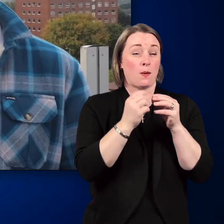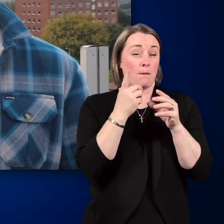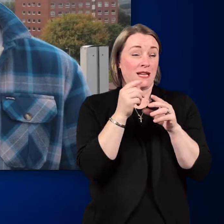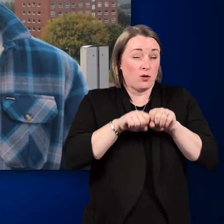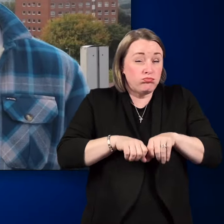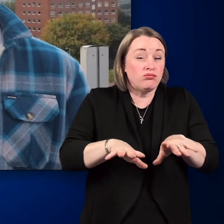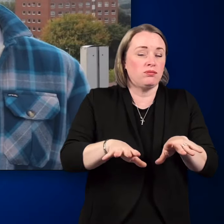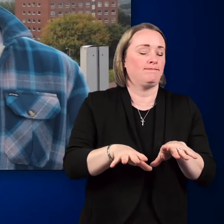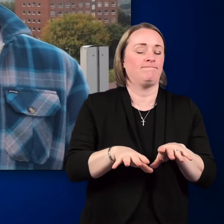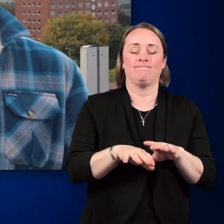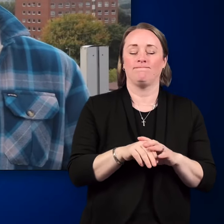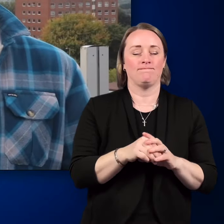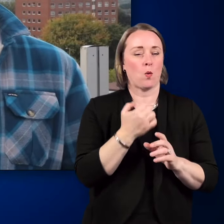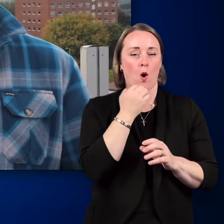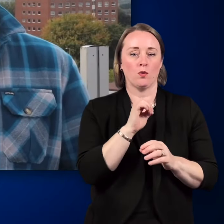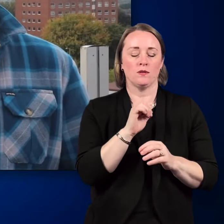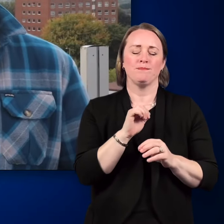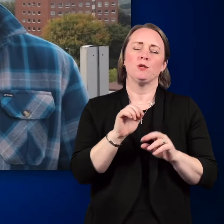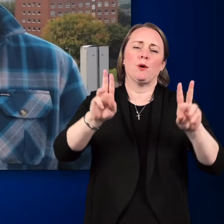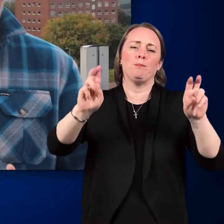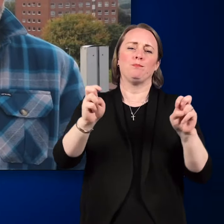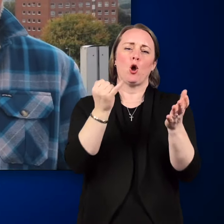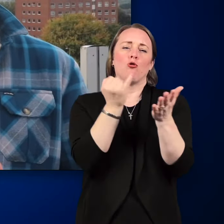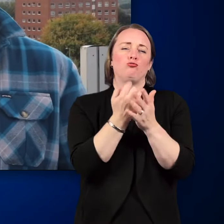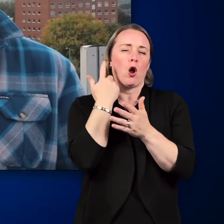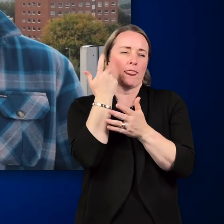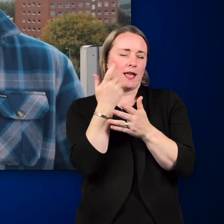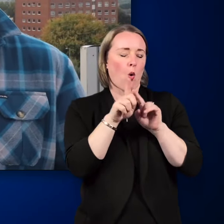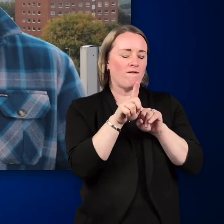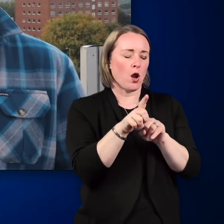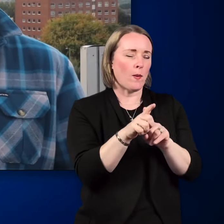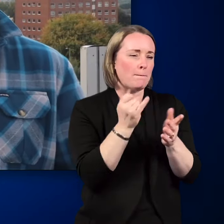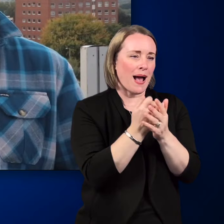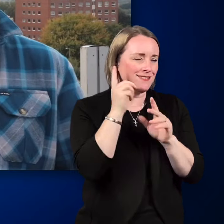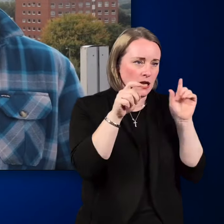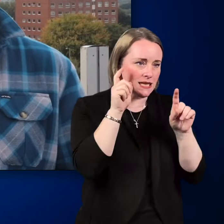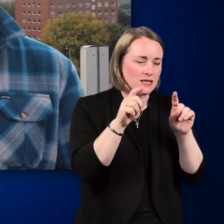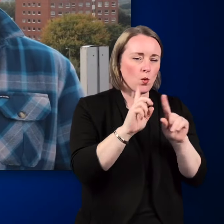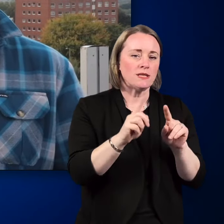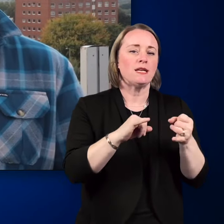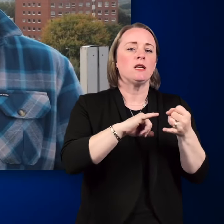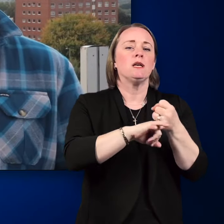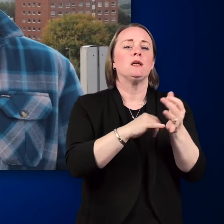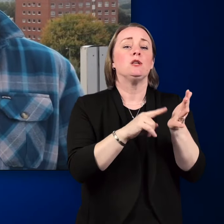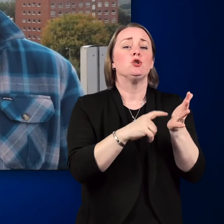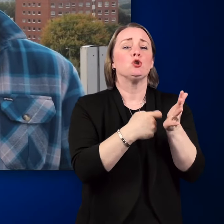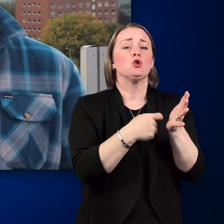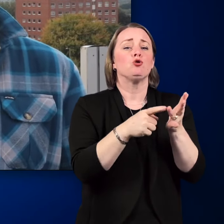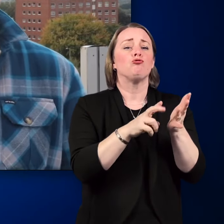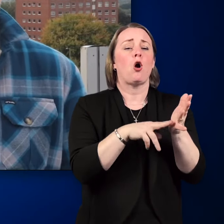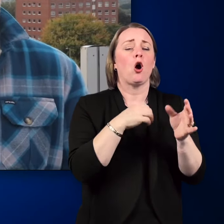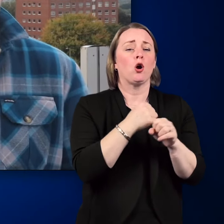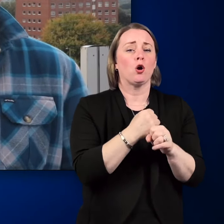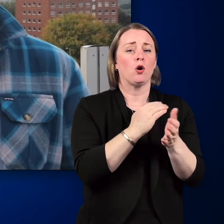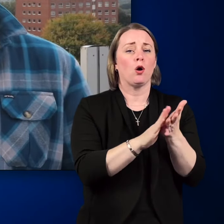creation. And we call this wrong thinking, or at least the Bible does, strongholds. Here's what Paul says